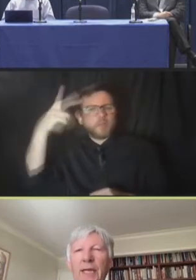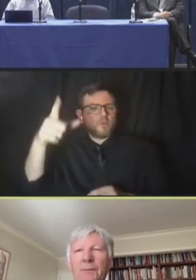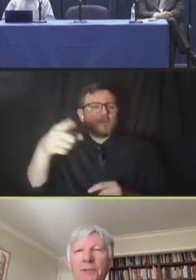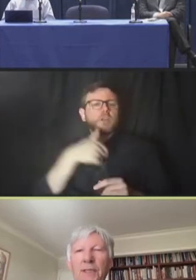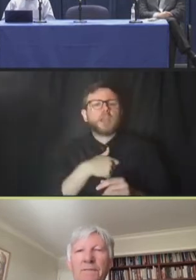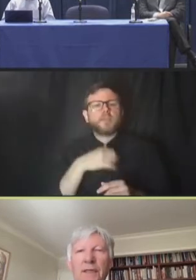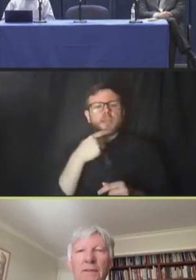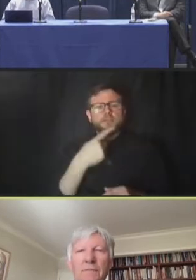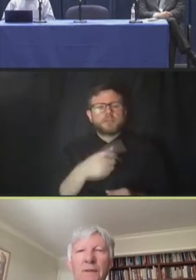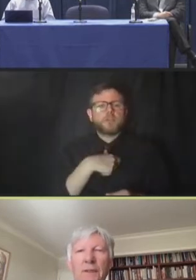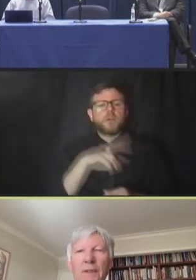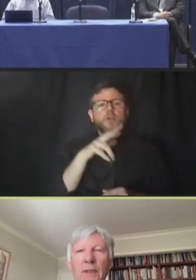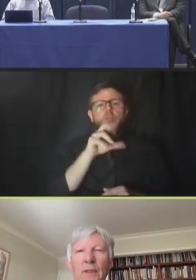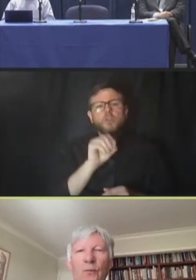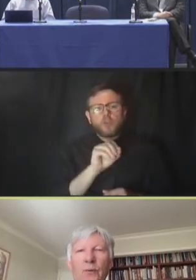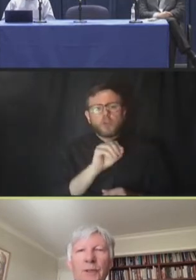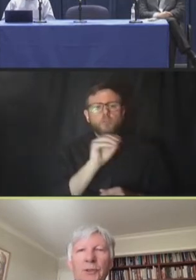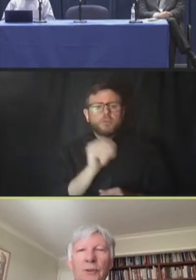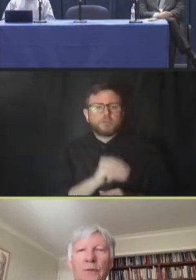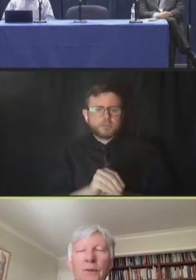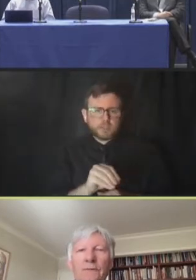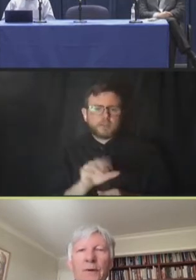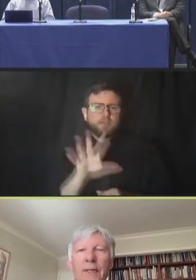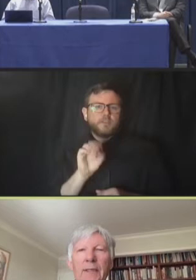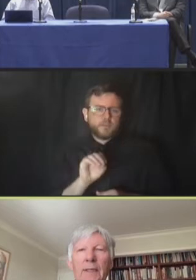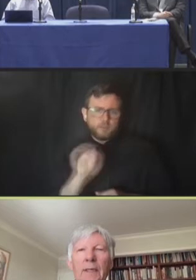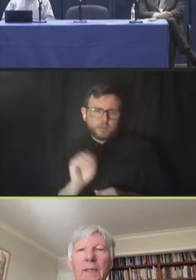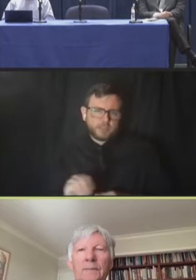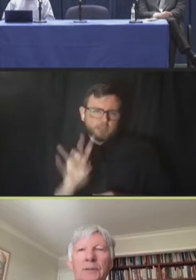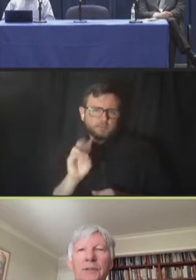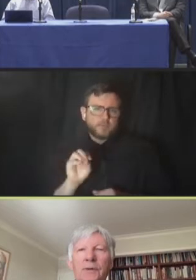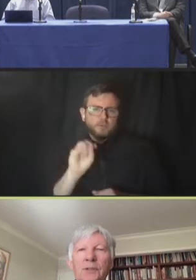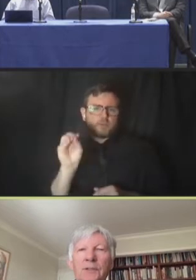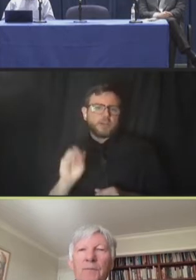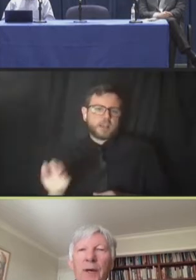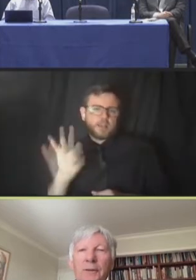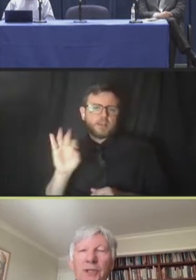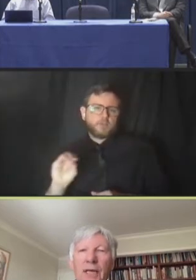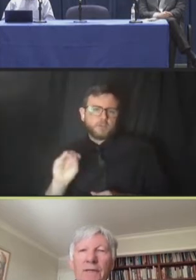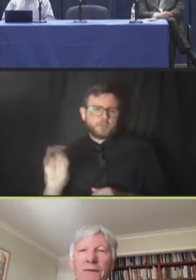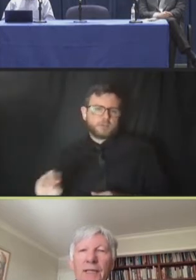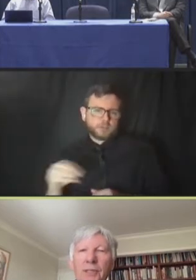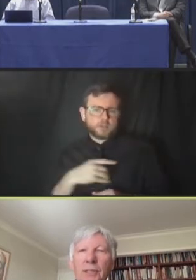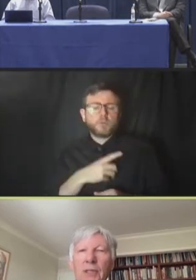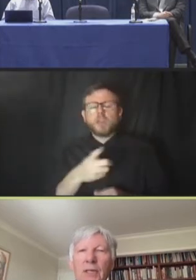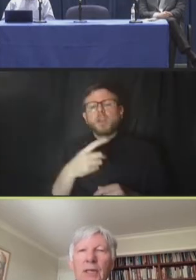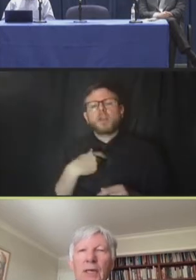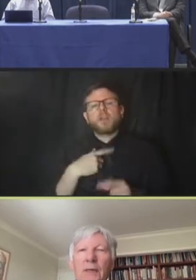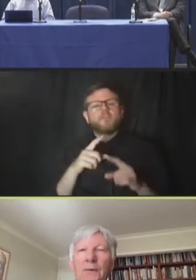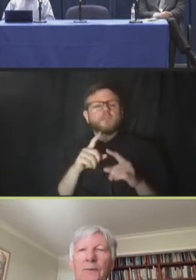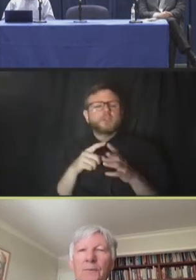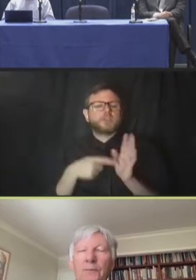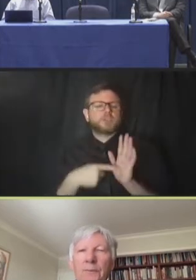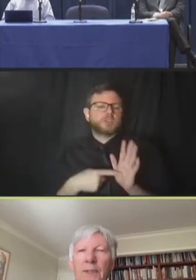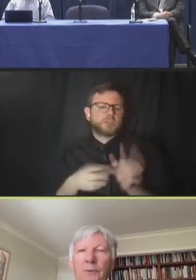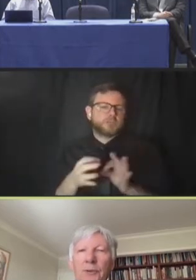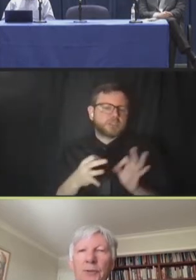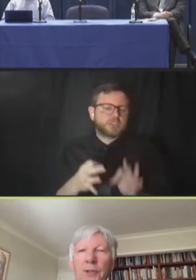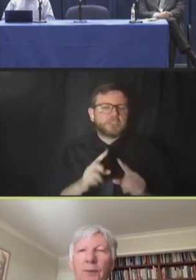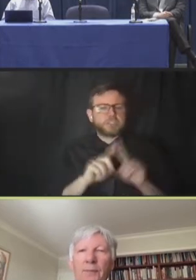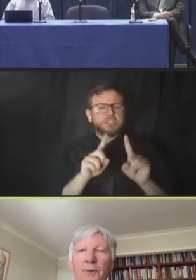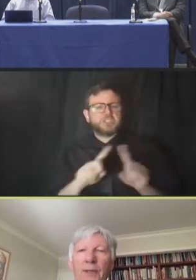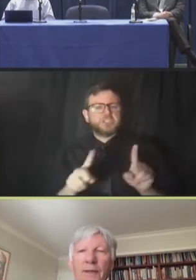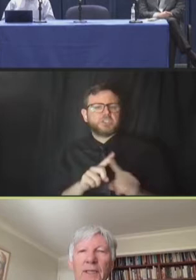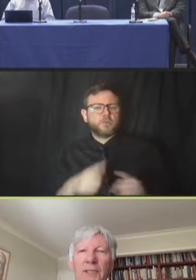or 90% effective. We also varied descriptions of minor side effects. They were told